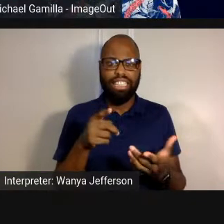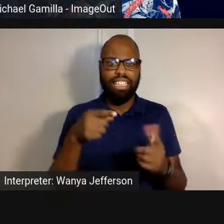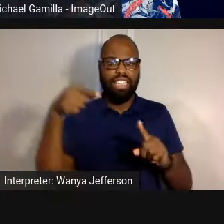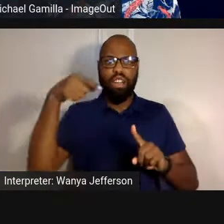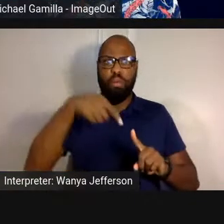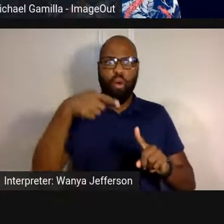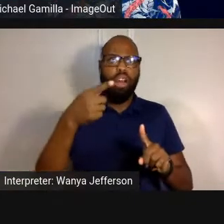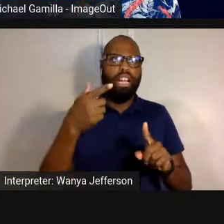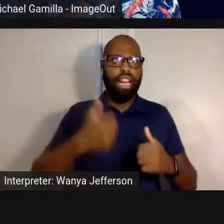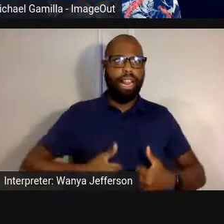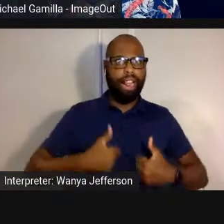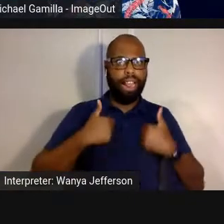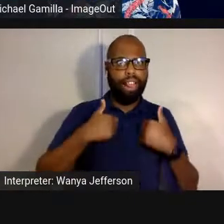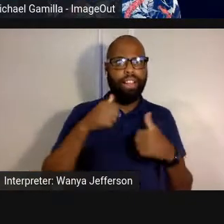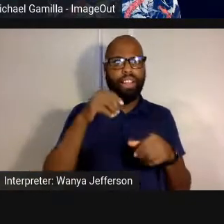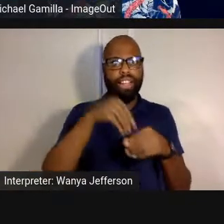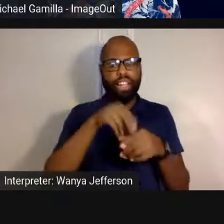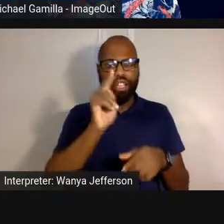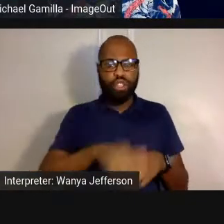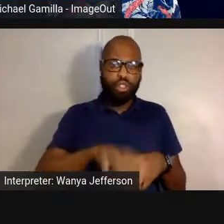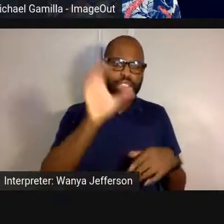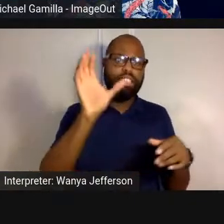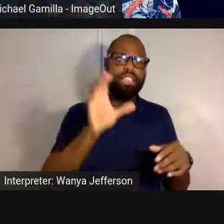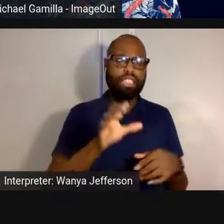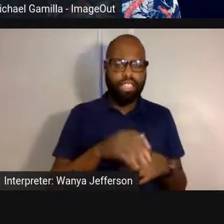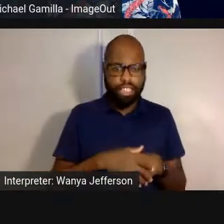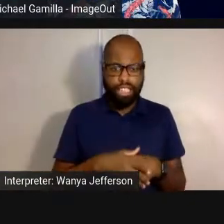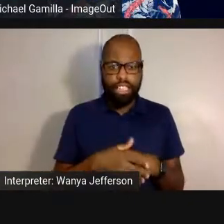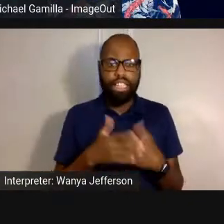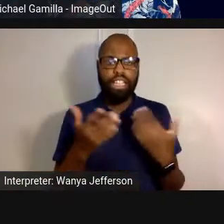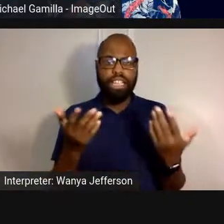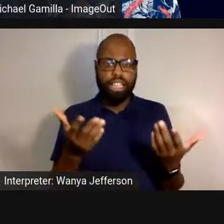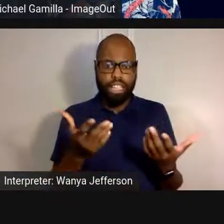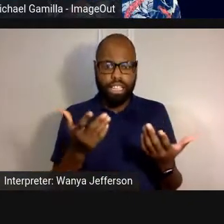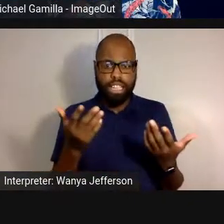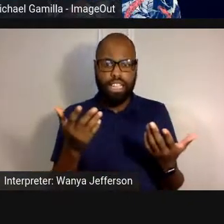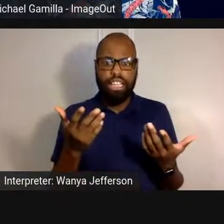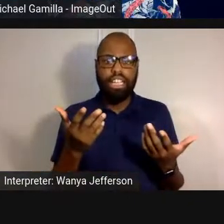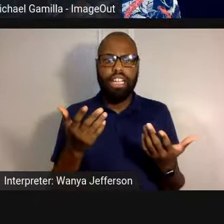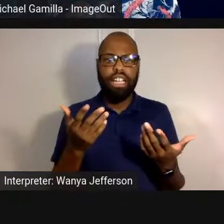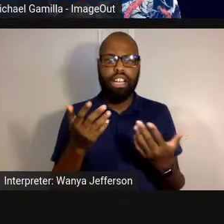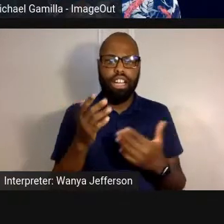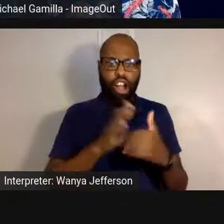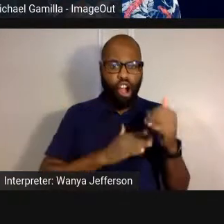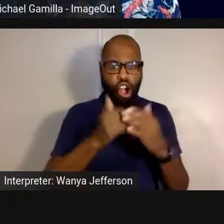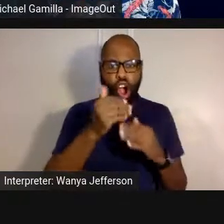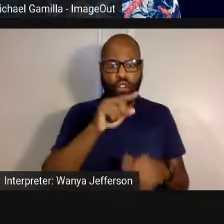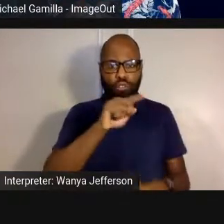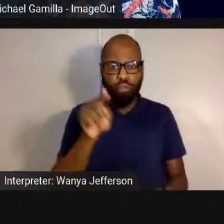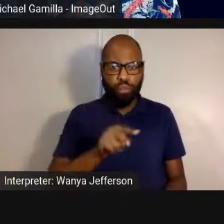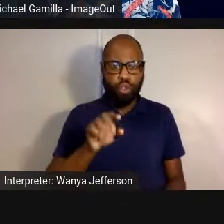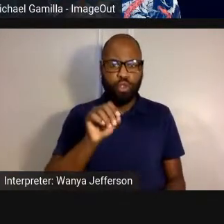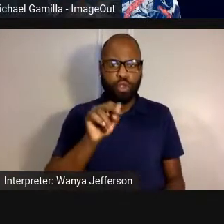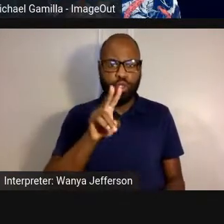York, in this kind of comfort zone he's having there. And yeah, Michael,